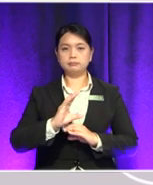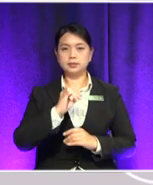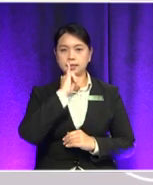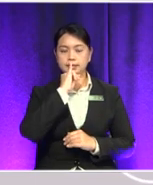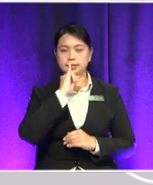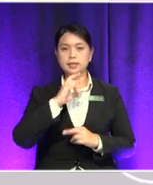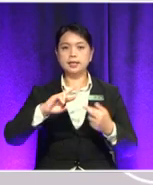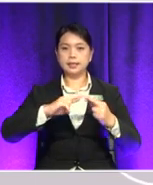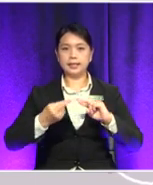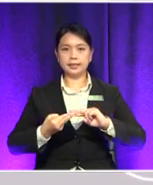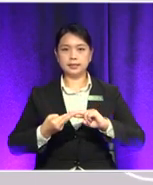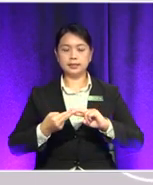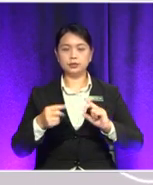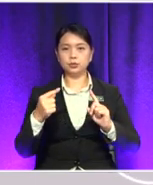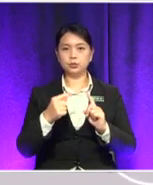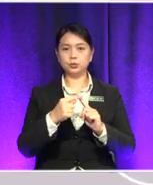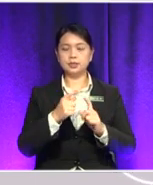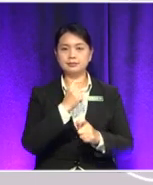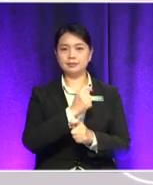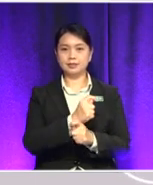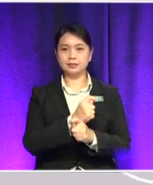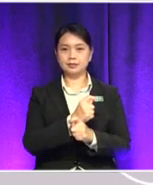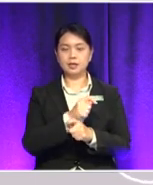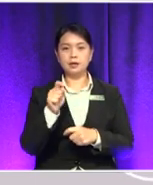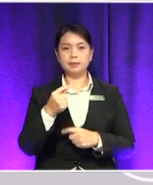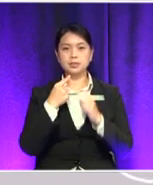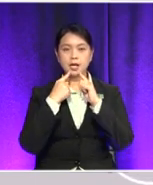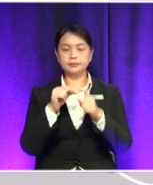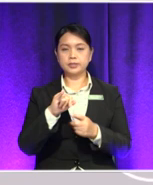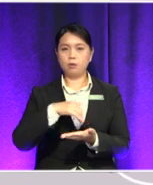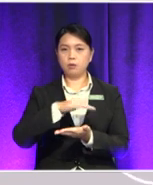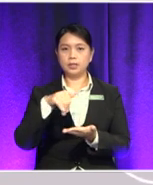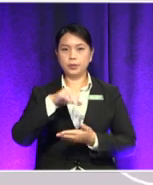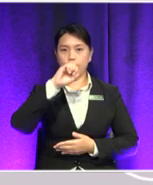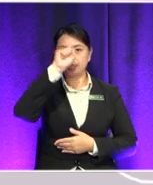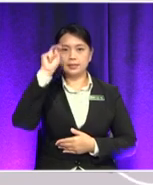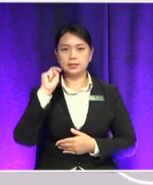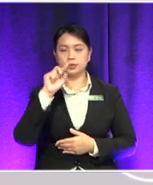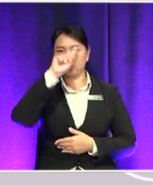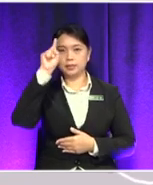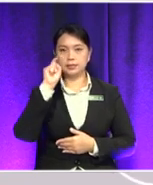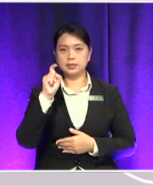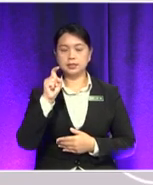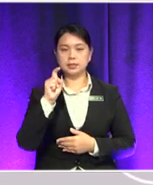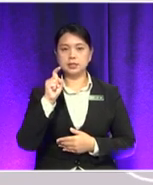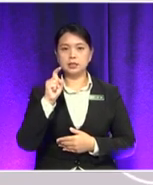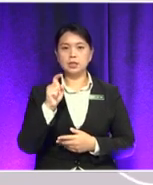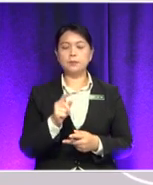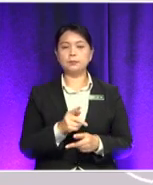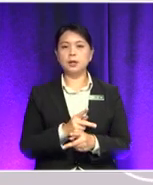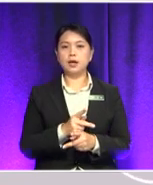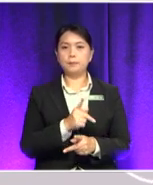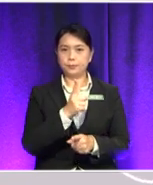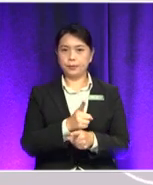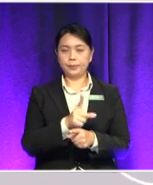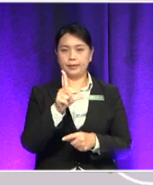What is it? It is answering all the questions appropriately and it should be relevant to the task.